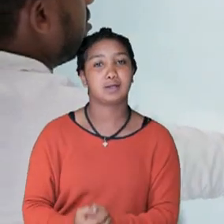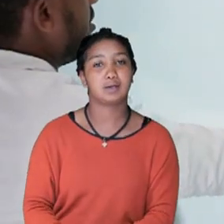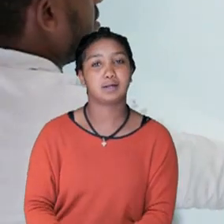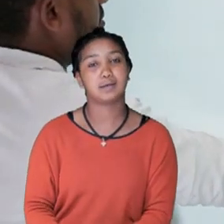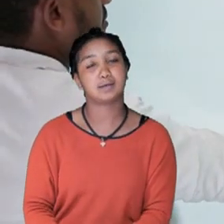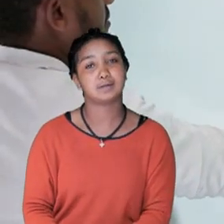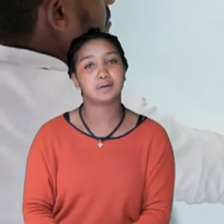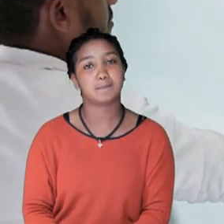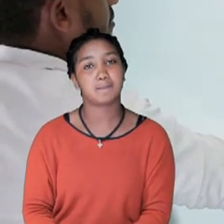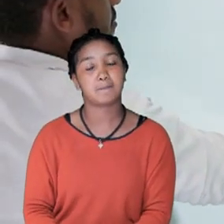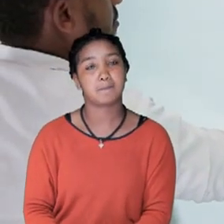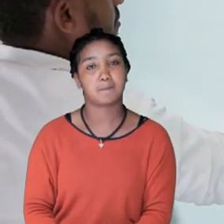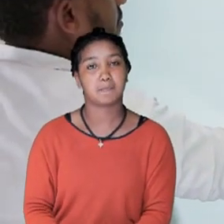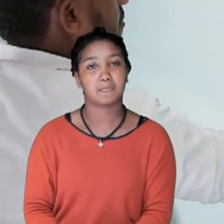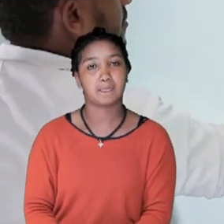energy.